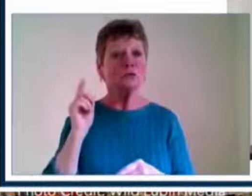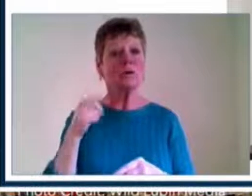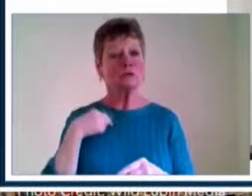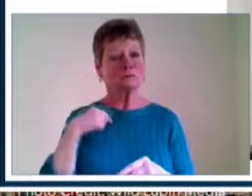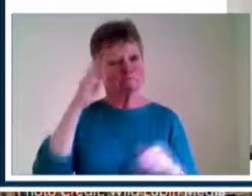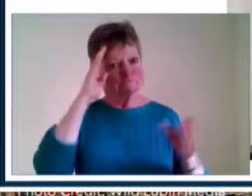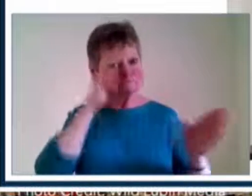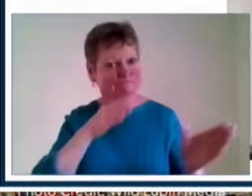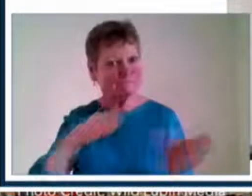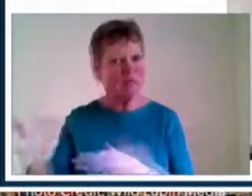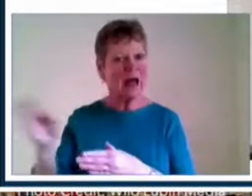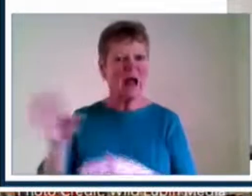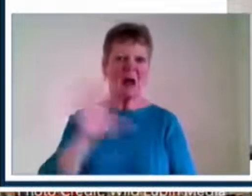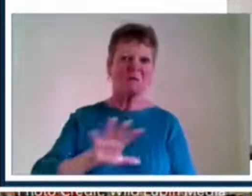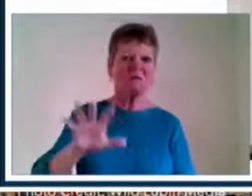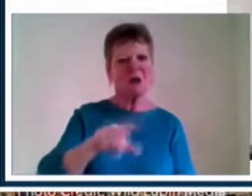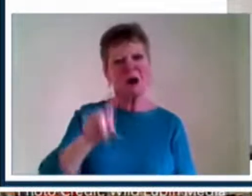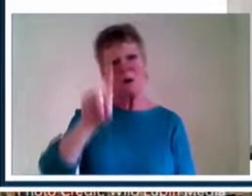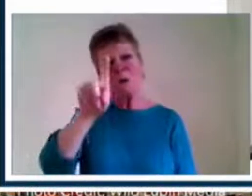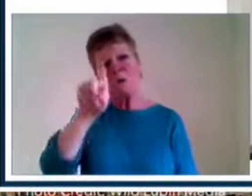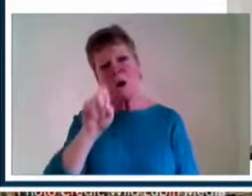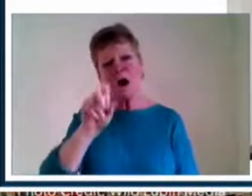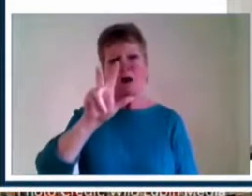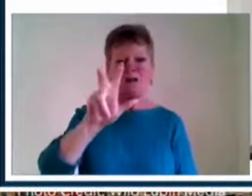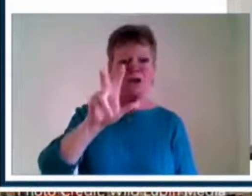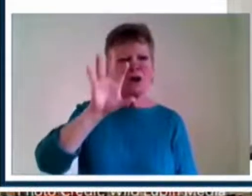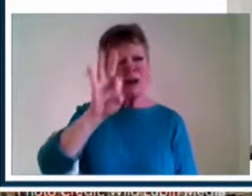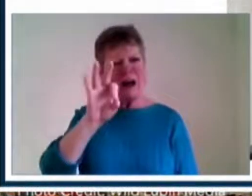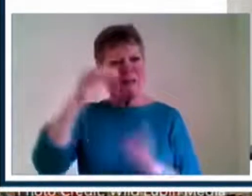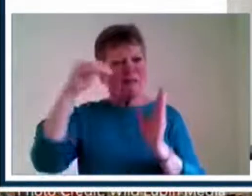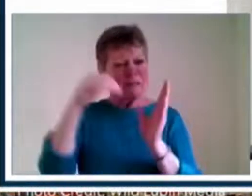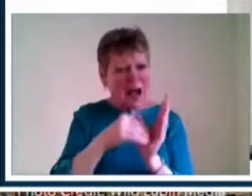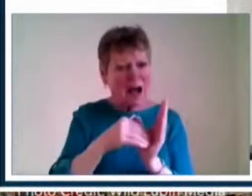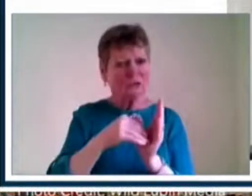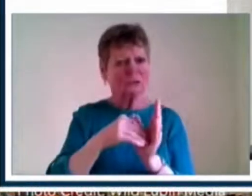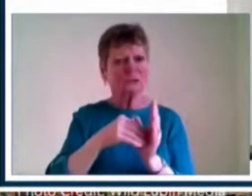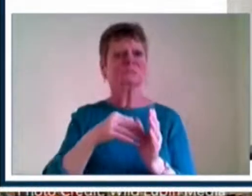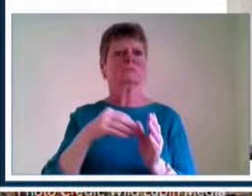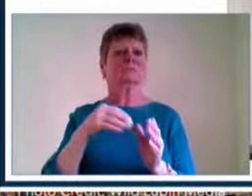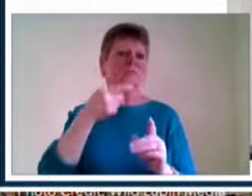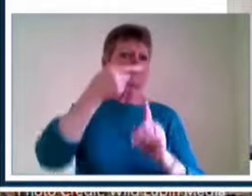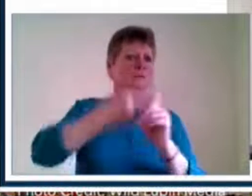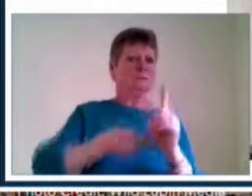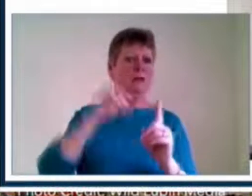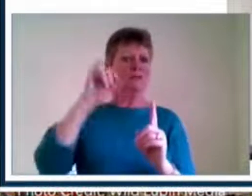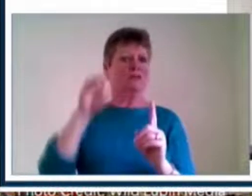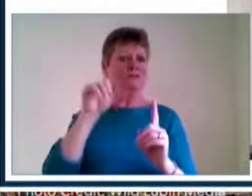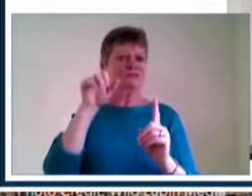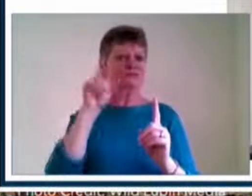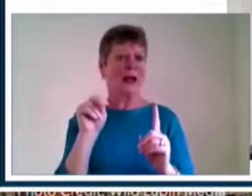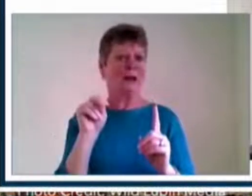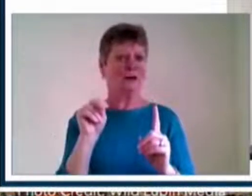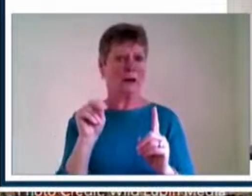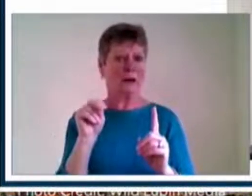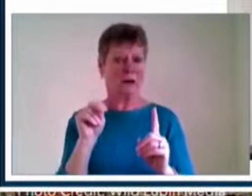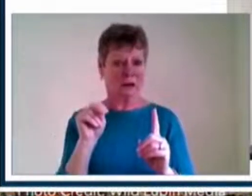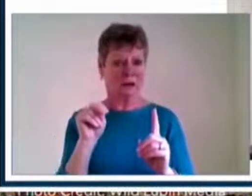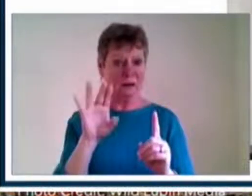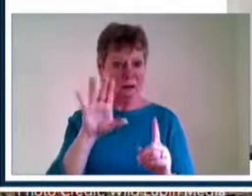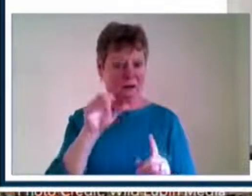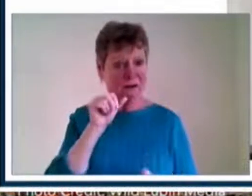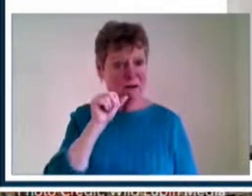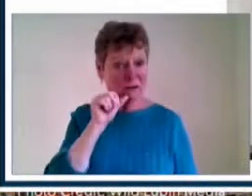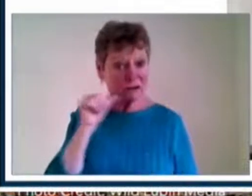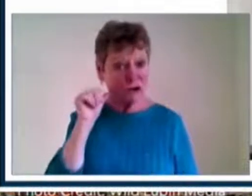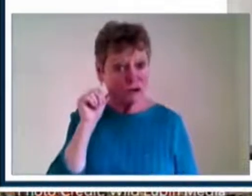to do in the range of 139,000 boosters in the month of January. As of yesterday,